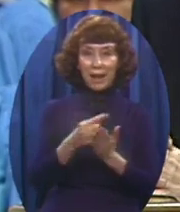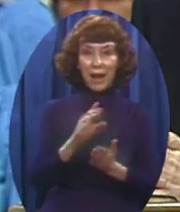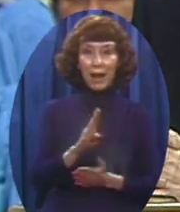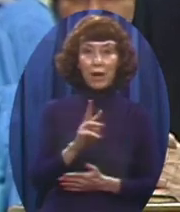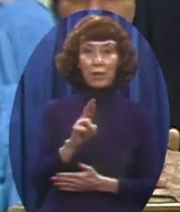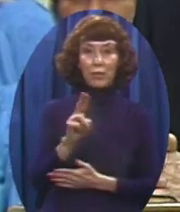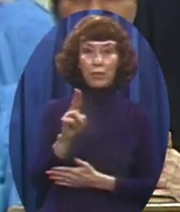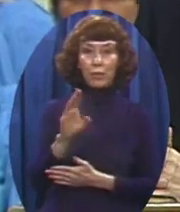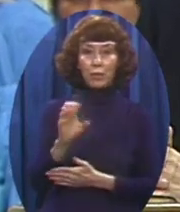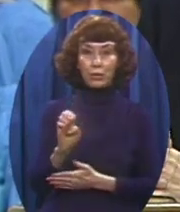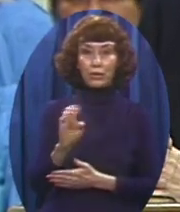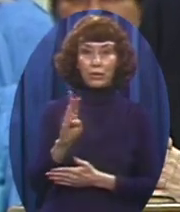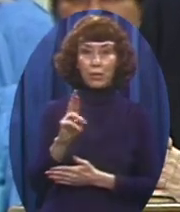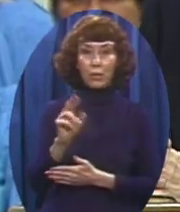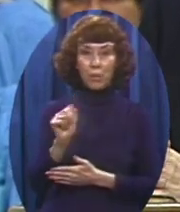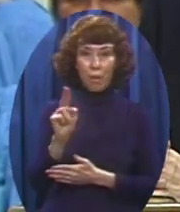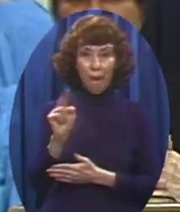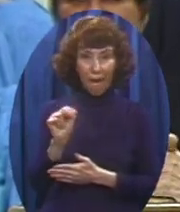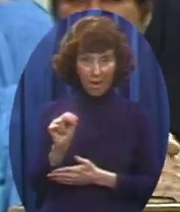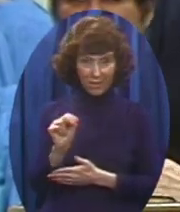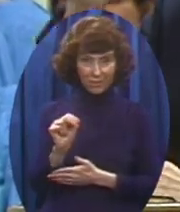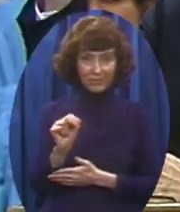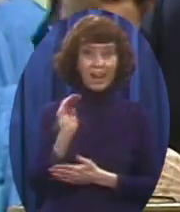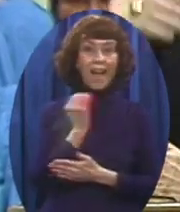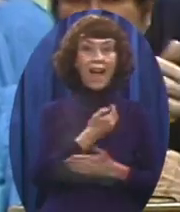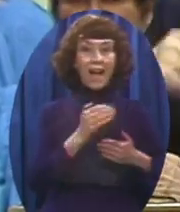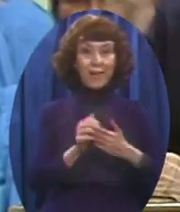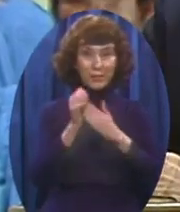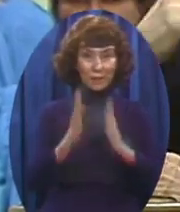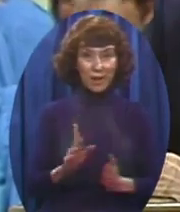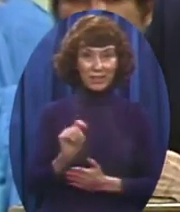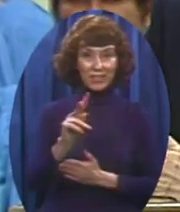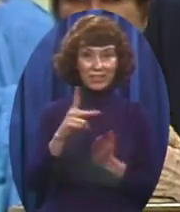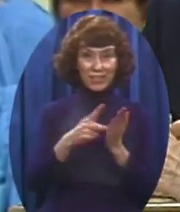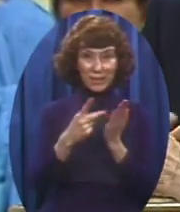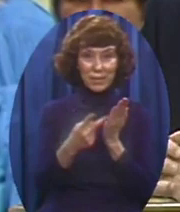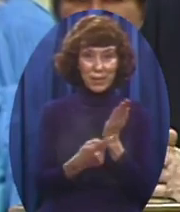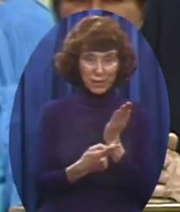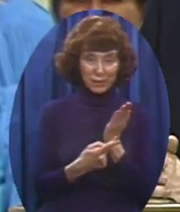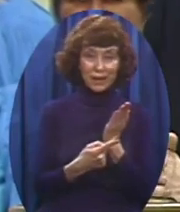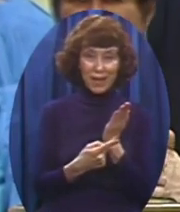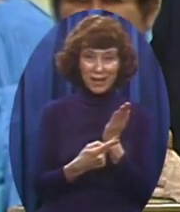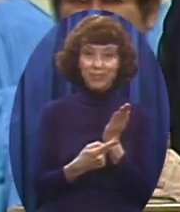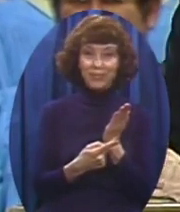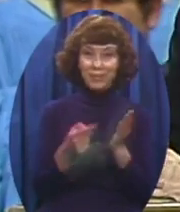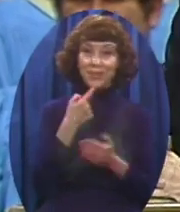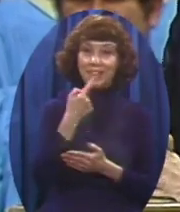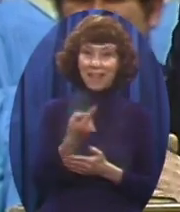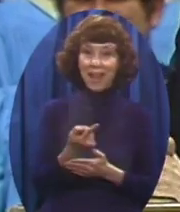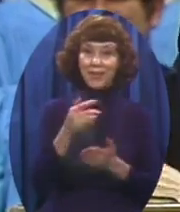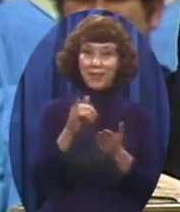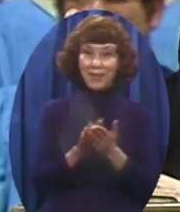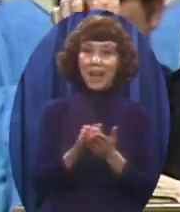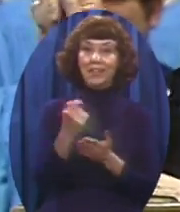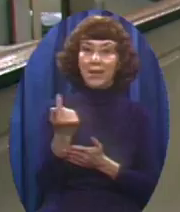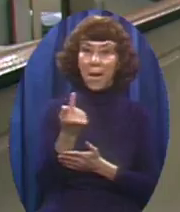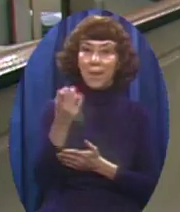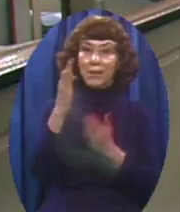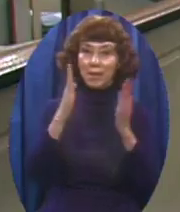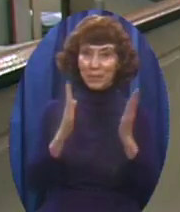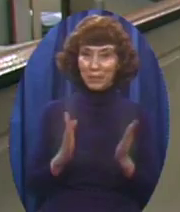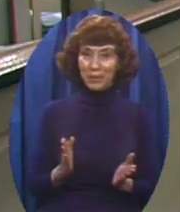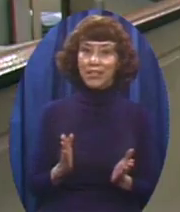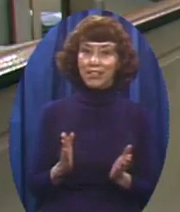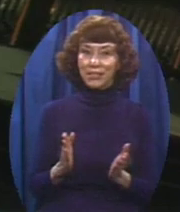world who has a pastor who tries to help him direct. Of course, he tries to help me preach, so it works out fine. But Bruce, I want you to put a camera on